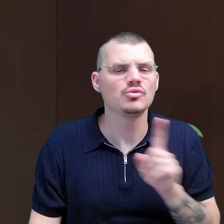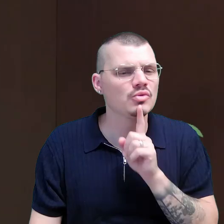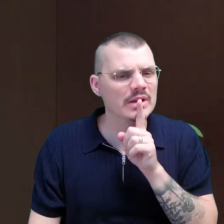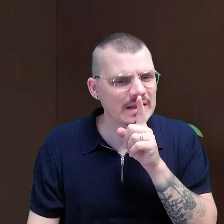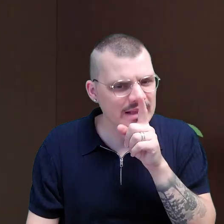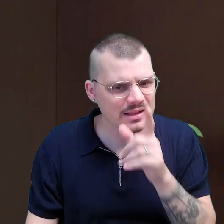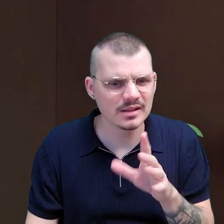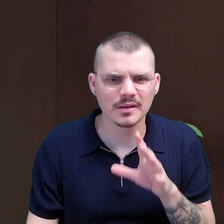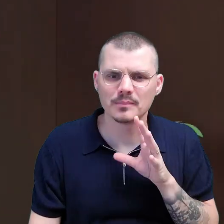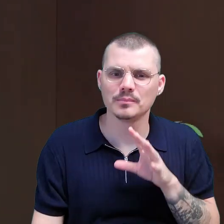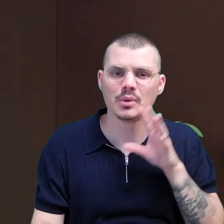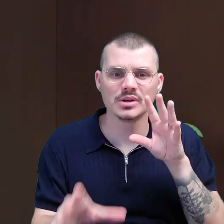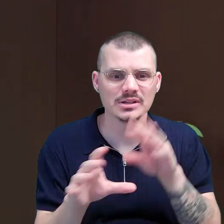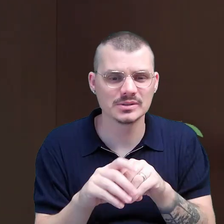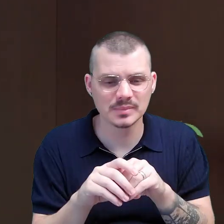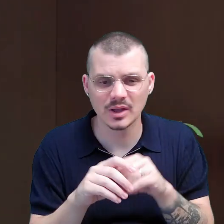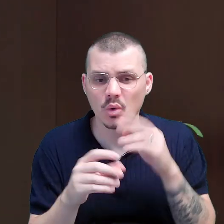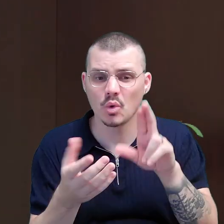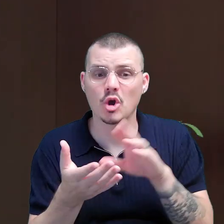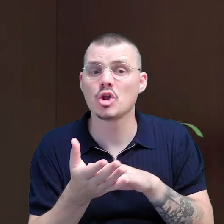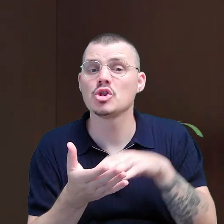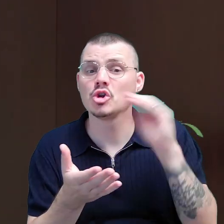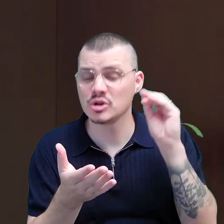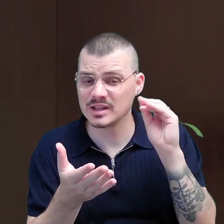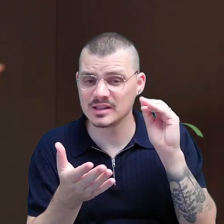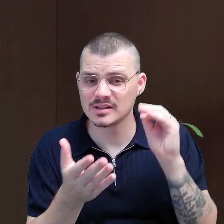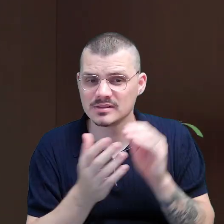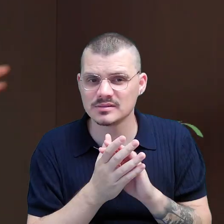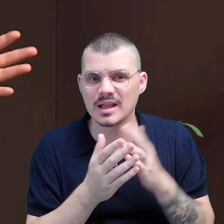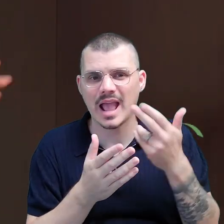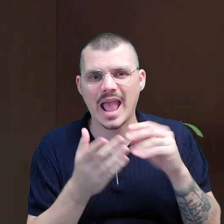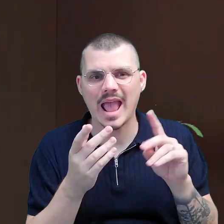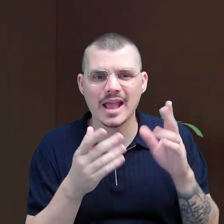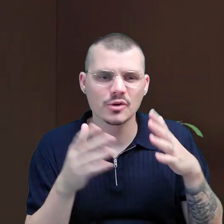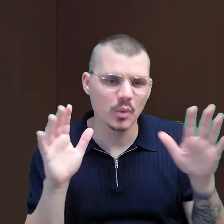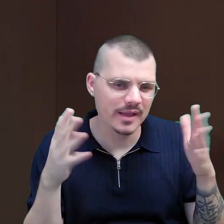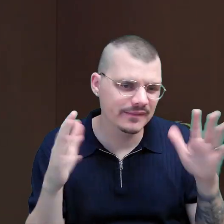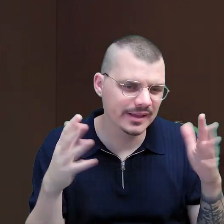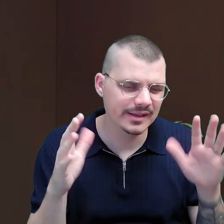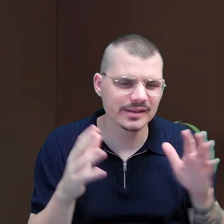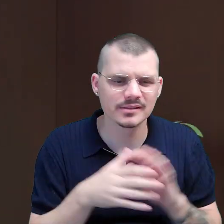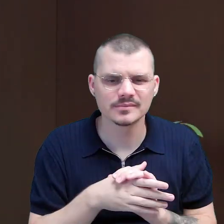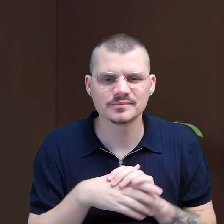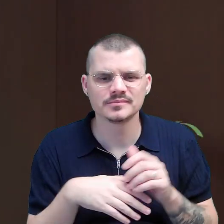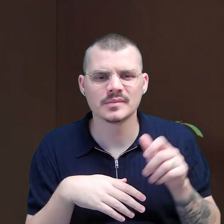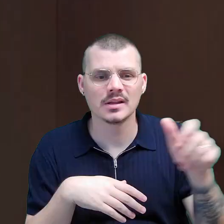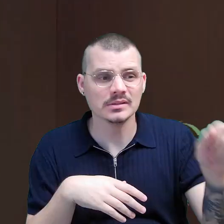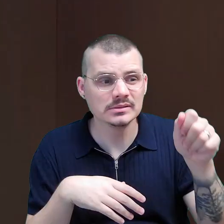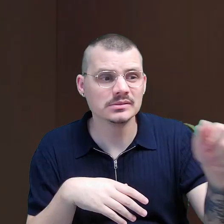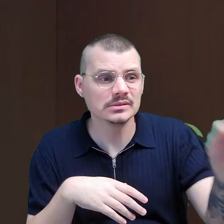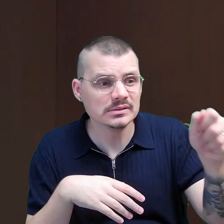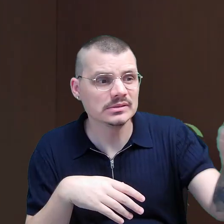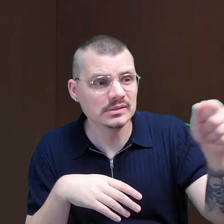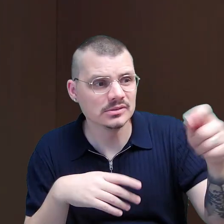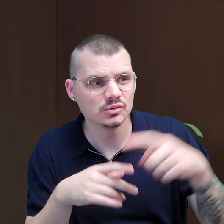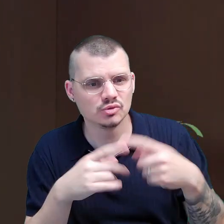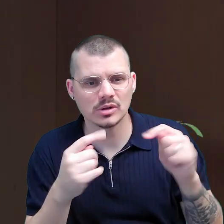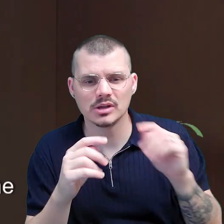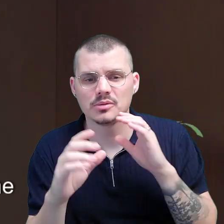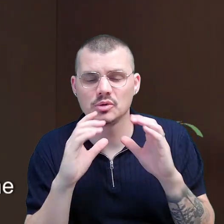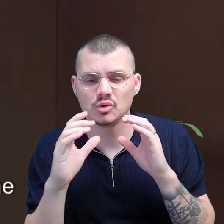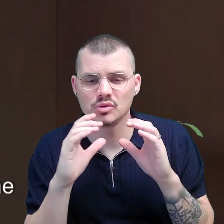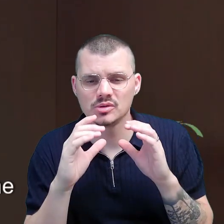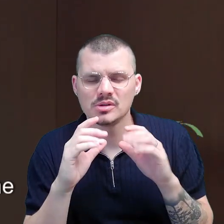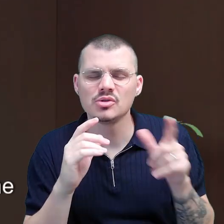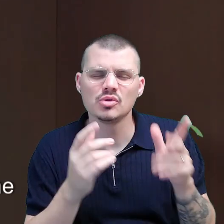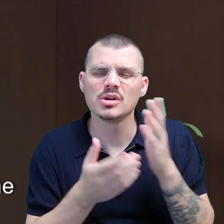really participating and learning, hand waving, tugging at people to communicate.